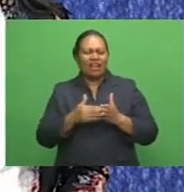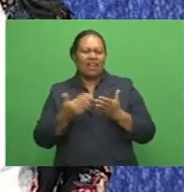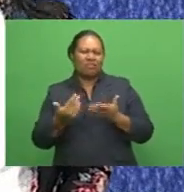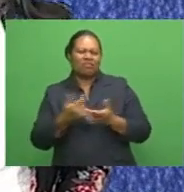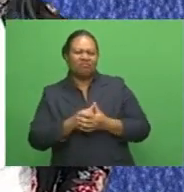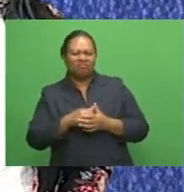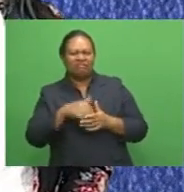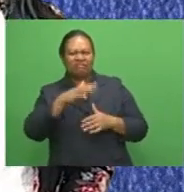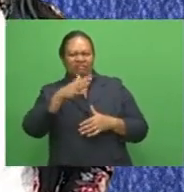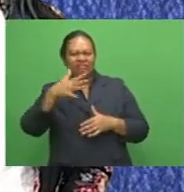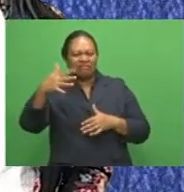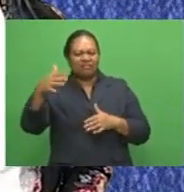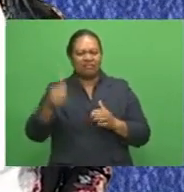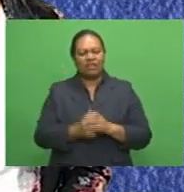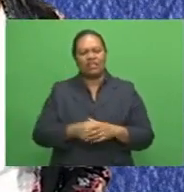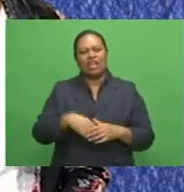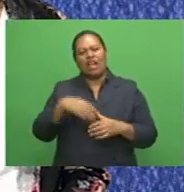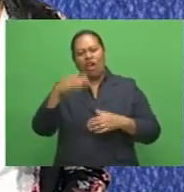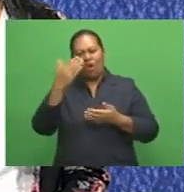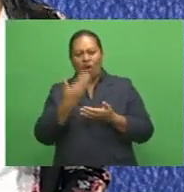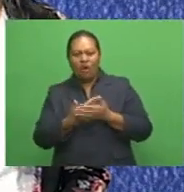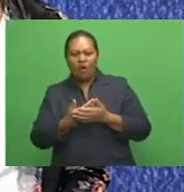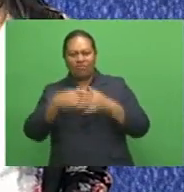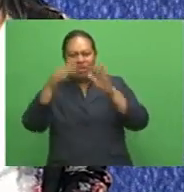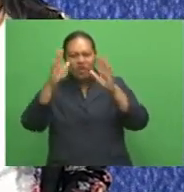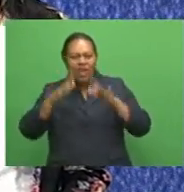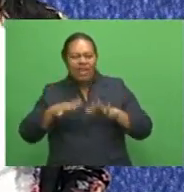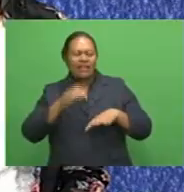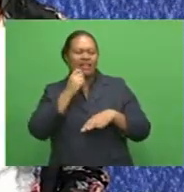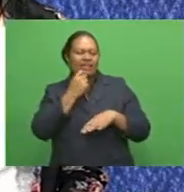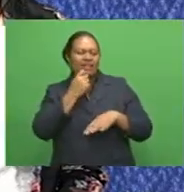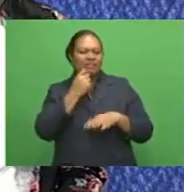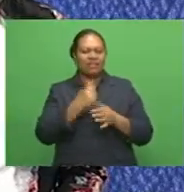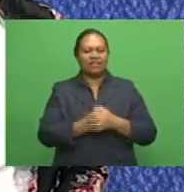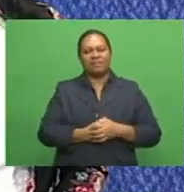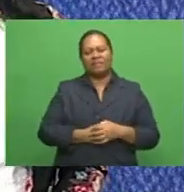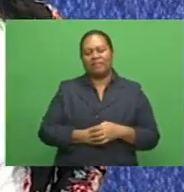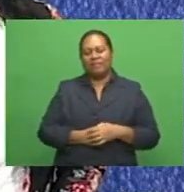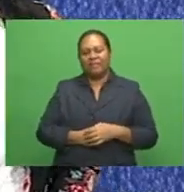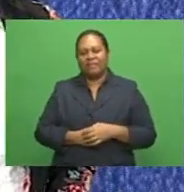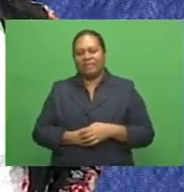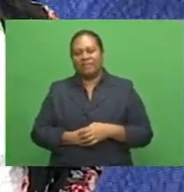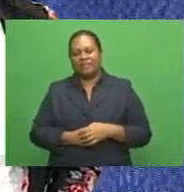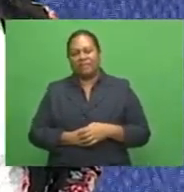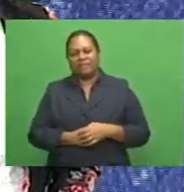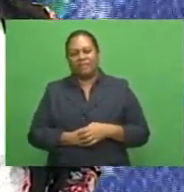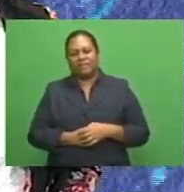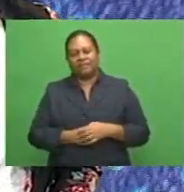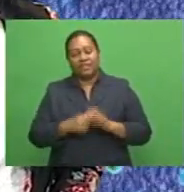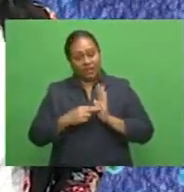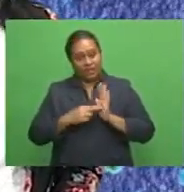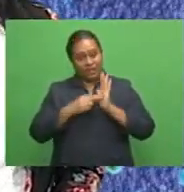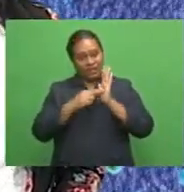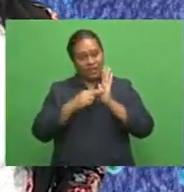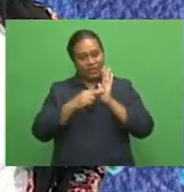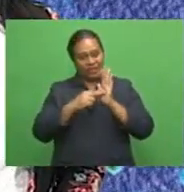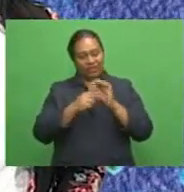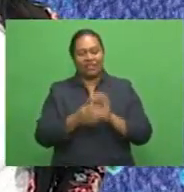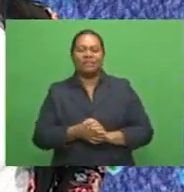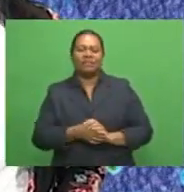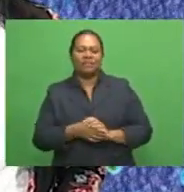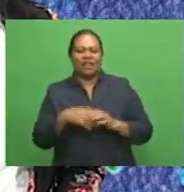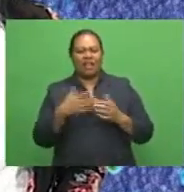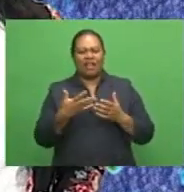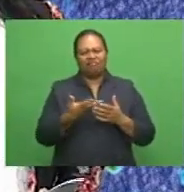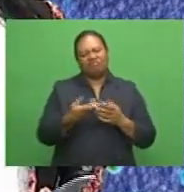gloomy. Rain was on and off. The central weather is always unpredictable. And up north, interestingly, it had a bit